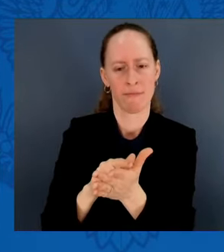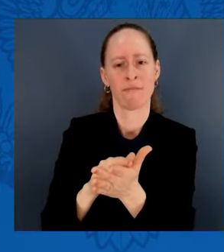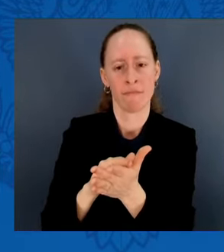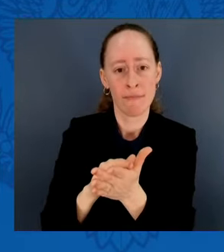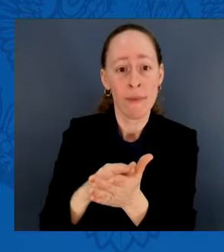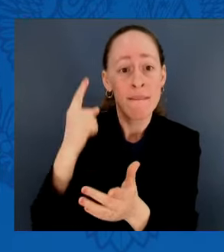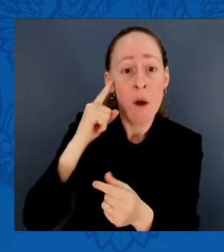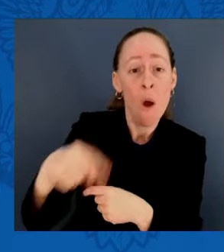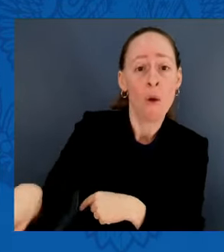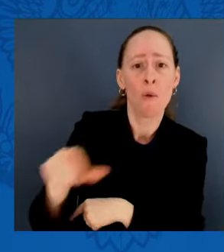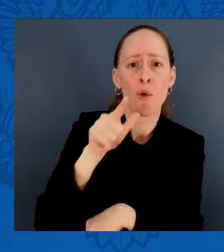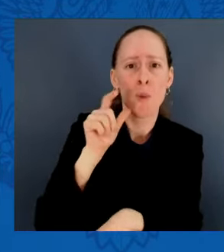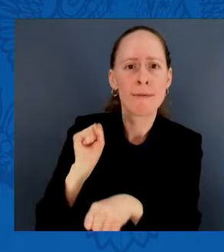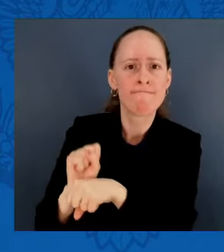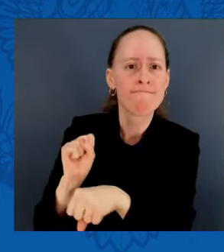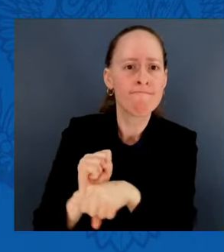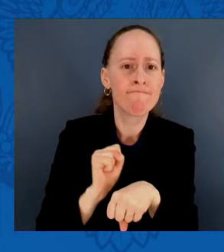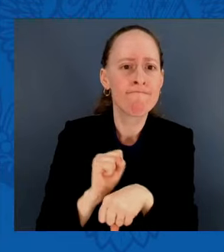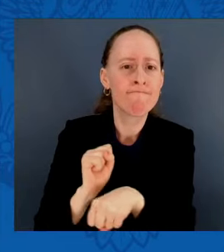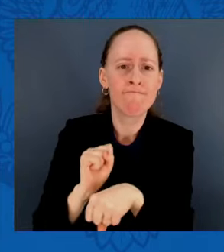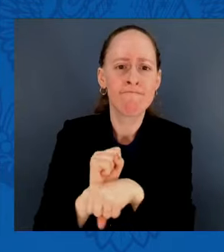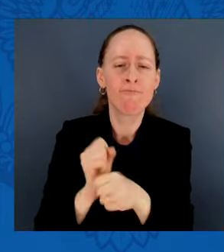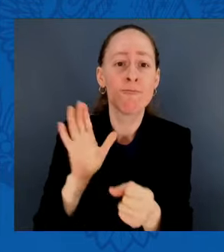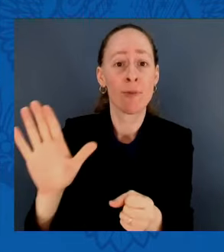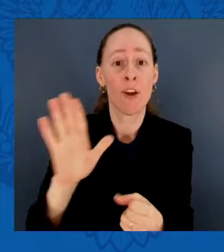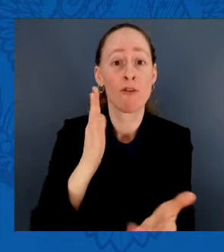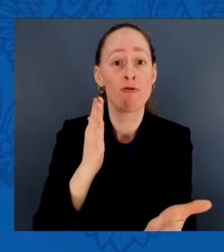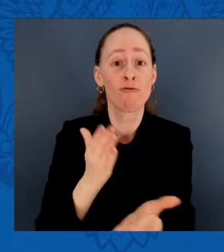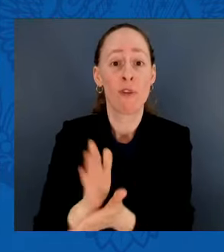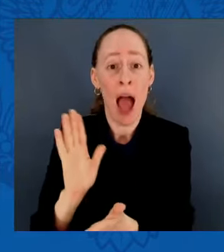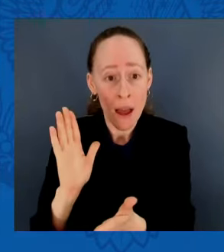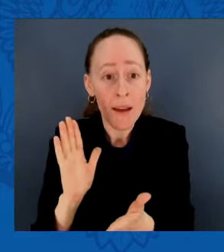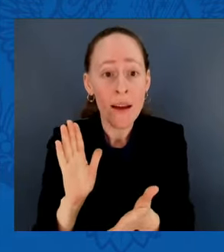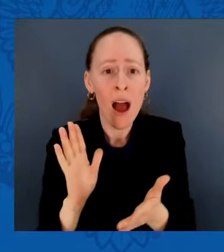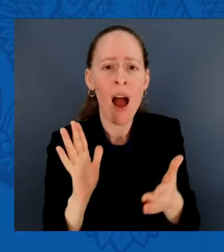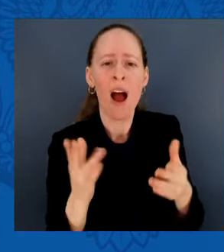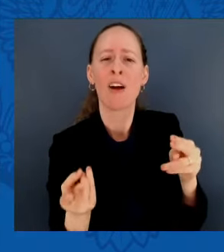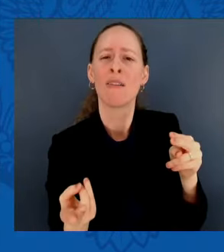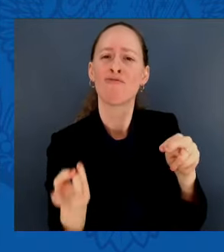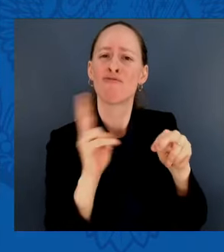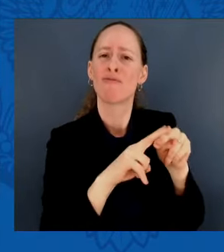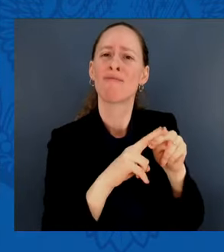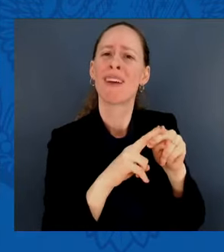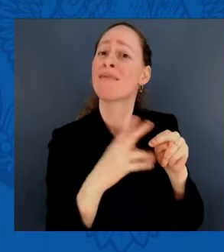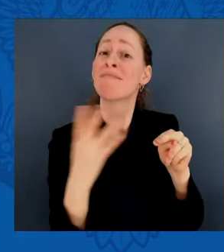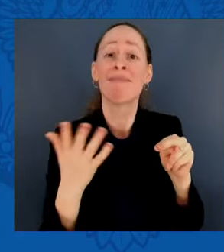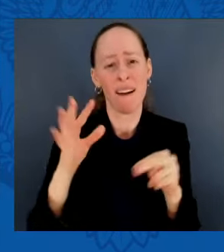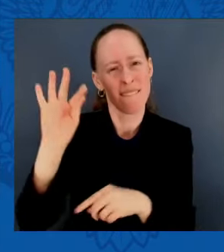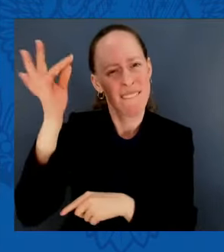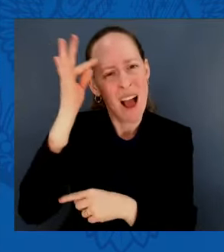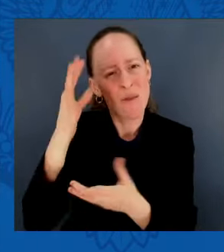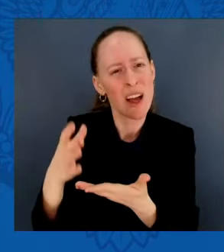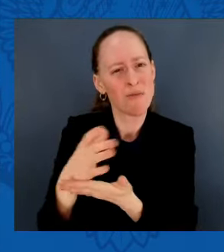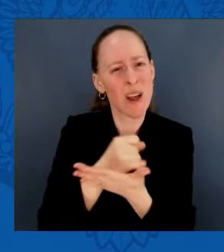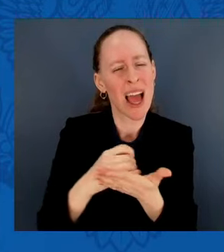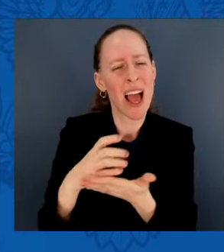Raise the federal minimum wage, because every worker has a right to a decent living more than $7 an